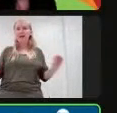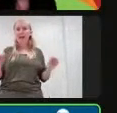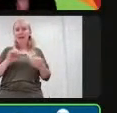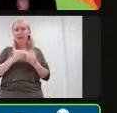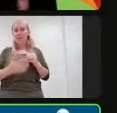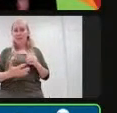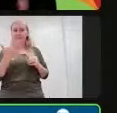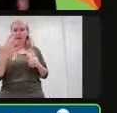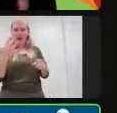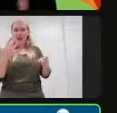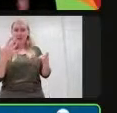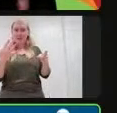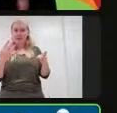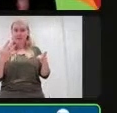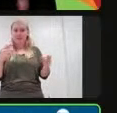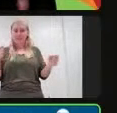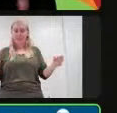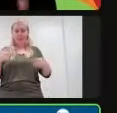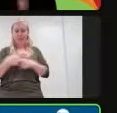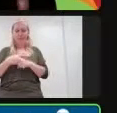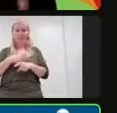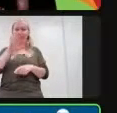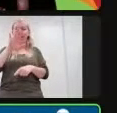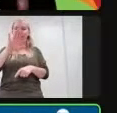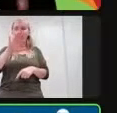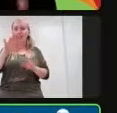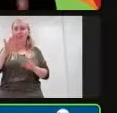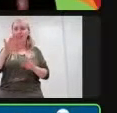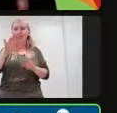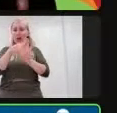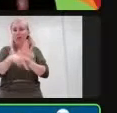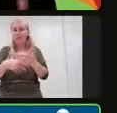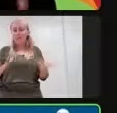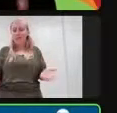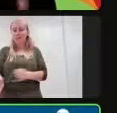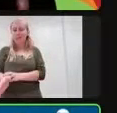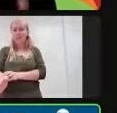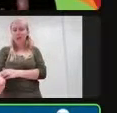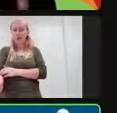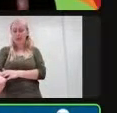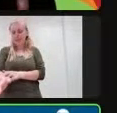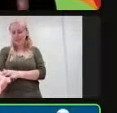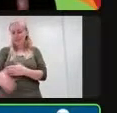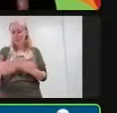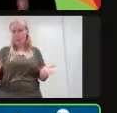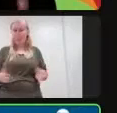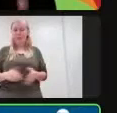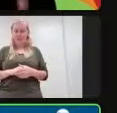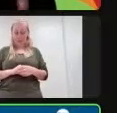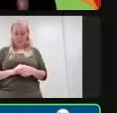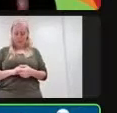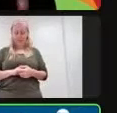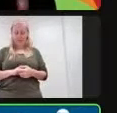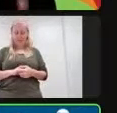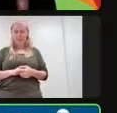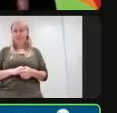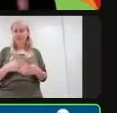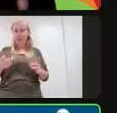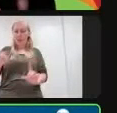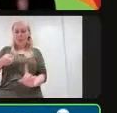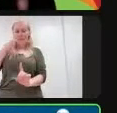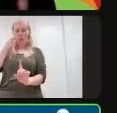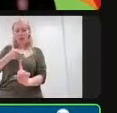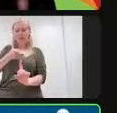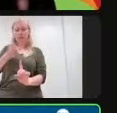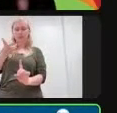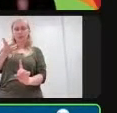5 controverts anything in your policy. So the point of this is